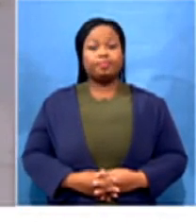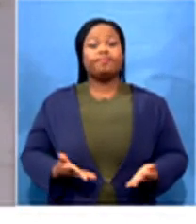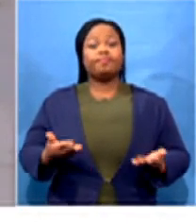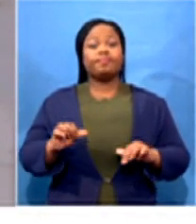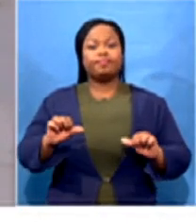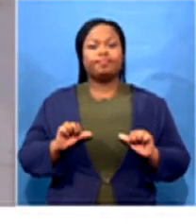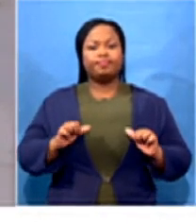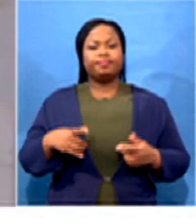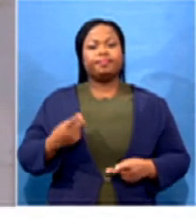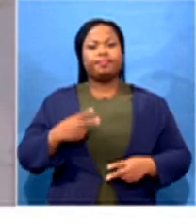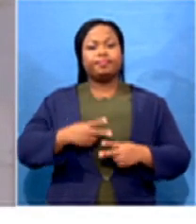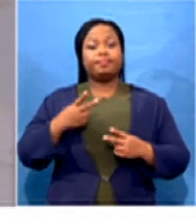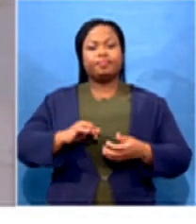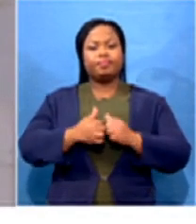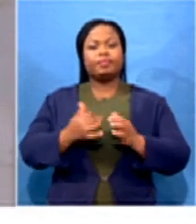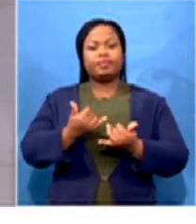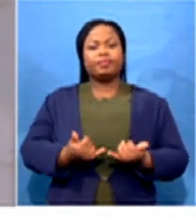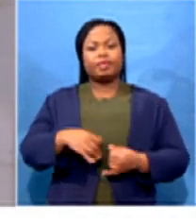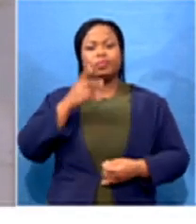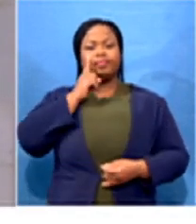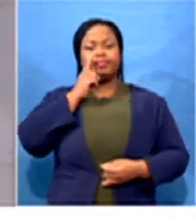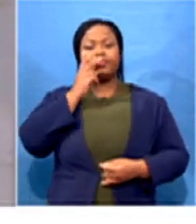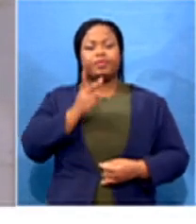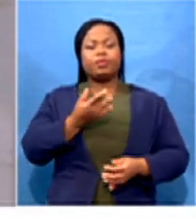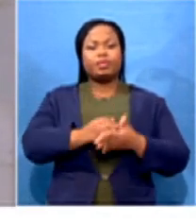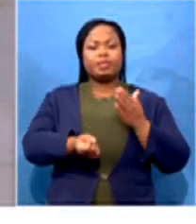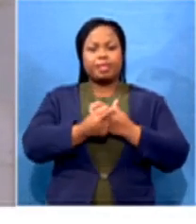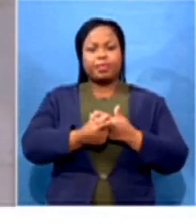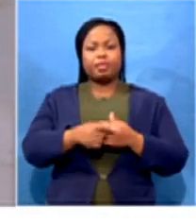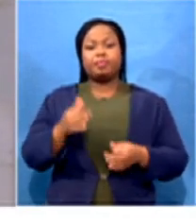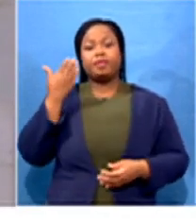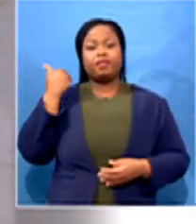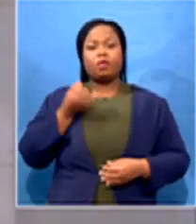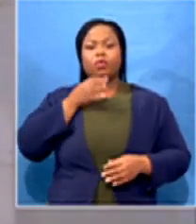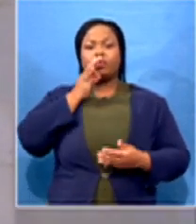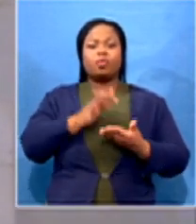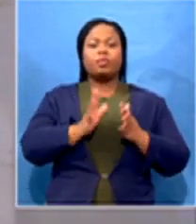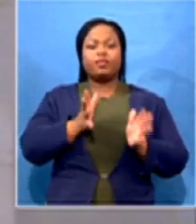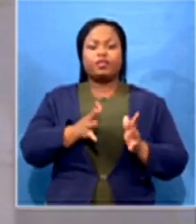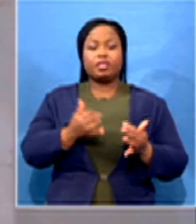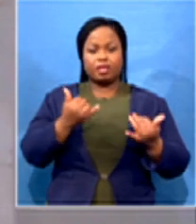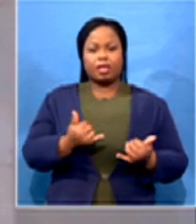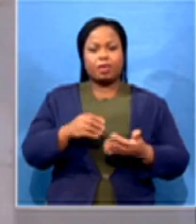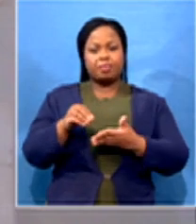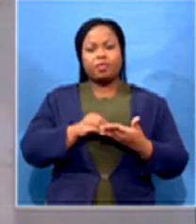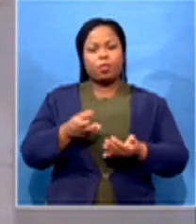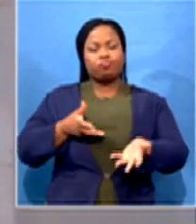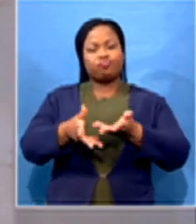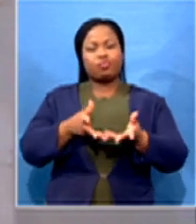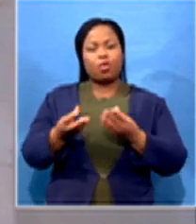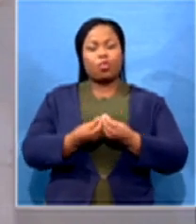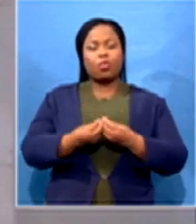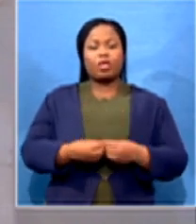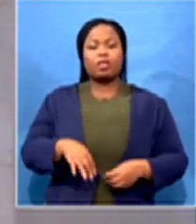Welcome back. Final check-in with you. What's been happening in your sports world? And as promised in the first hour here on Morning Live, we're going to be bringing you a conversation that I